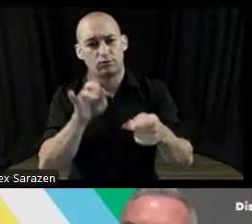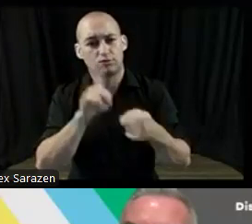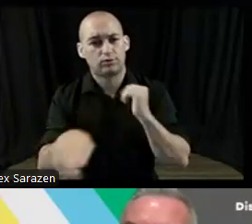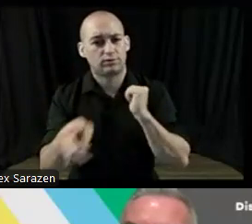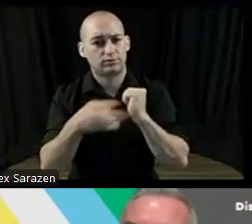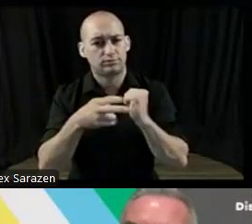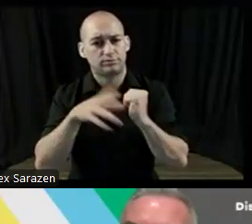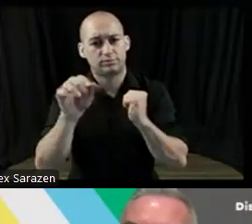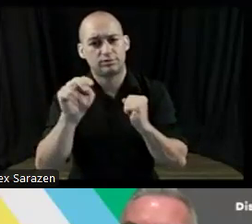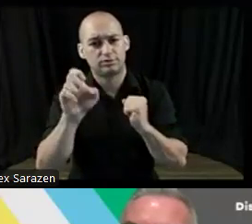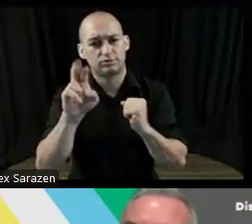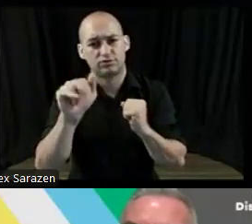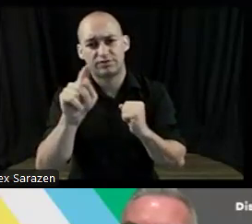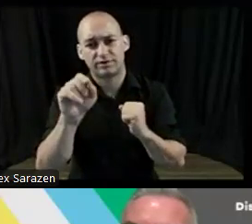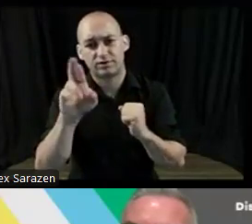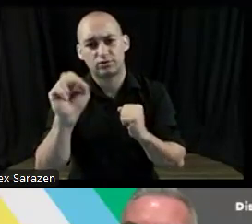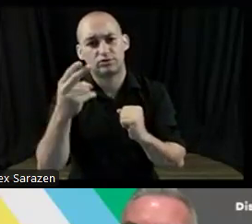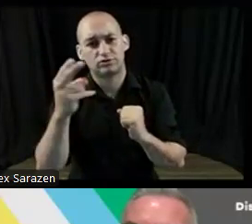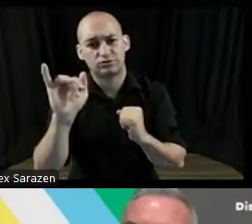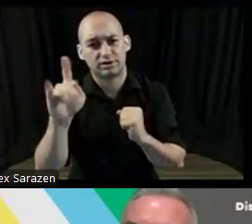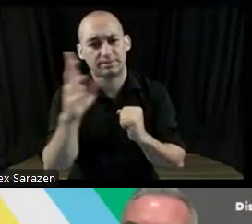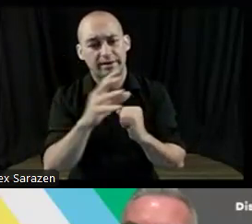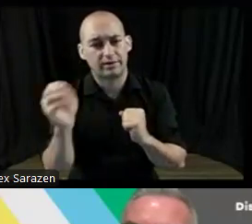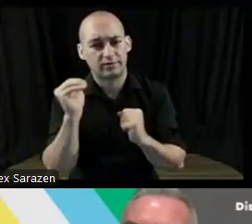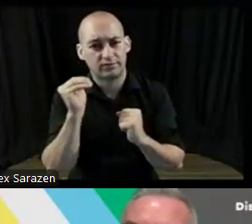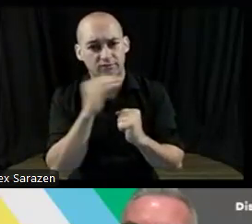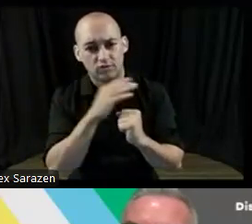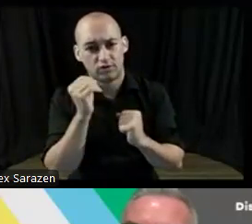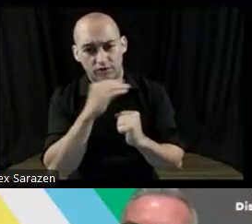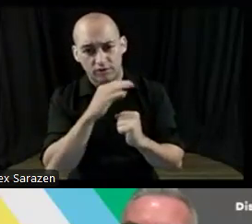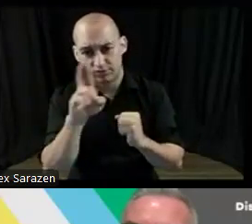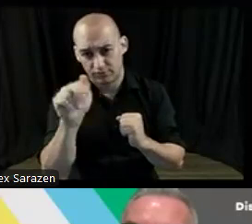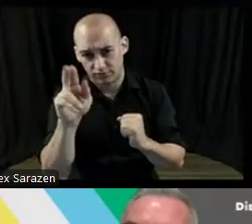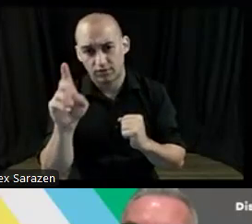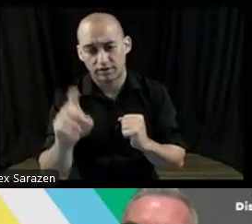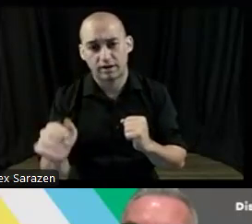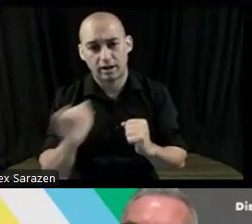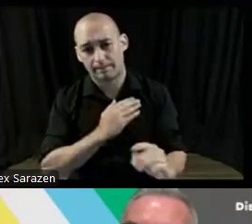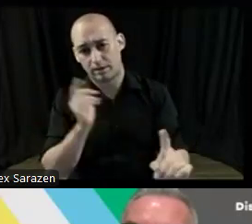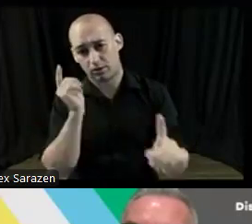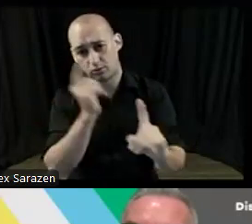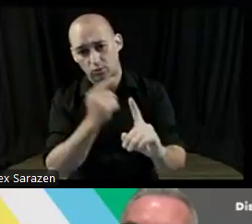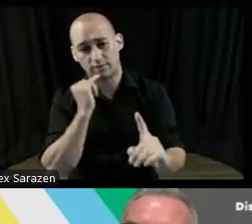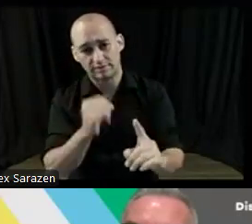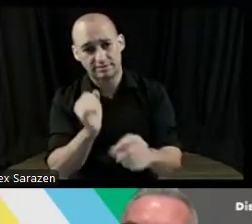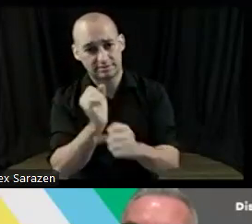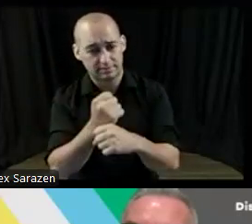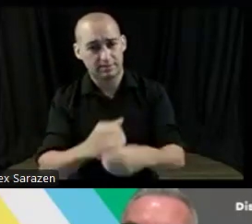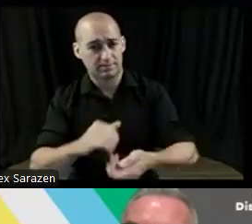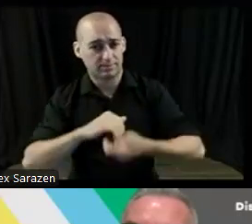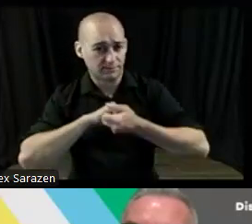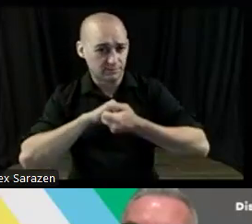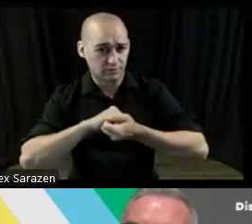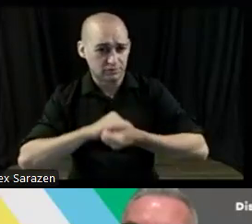conservatorship, issues related to fraud. I'm My goal would be to create partnerships